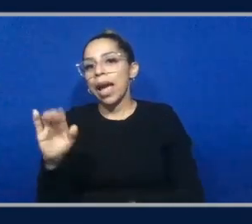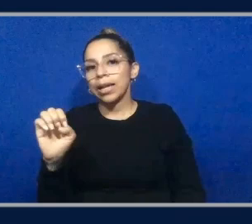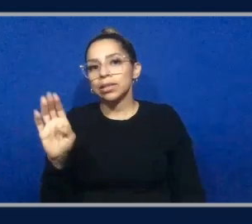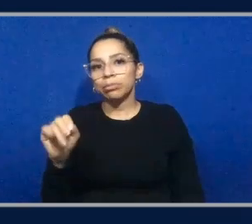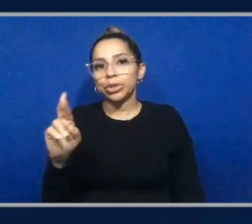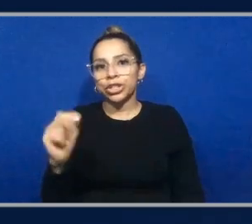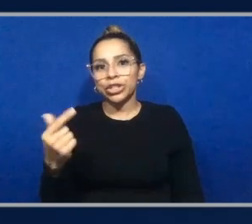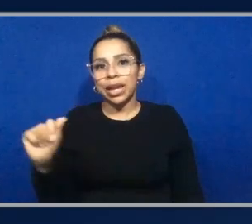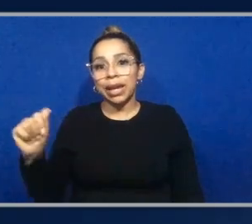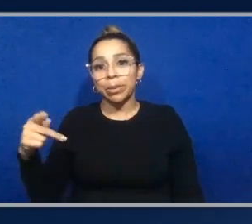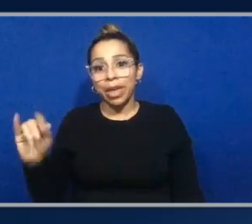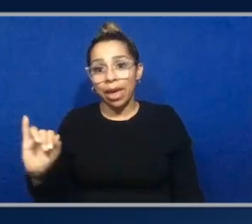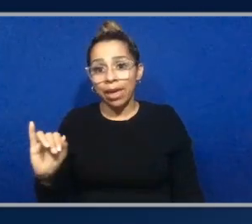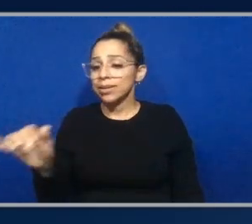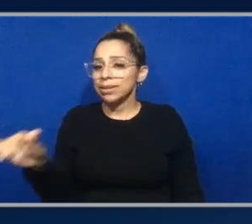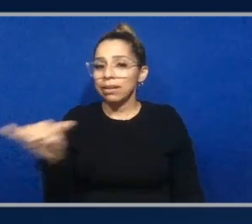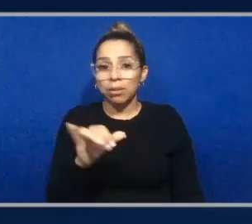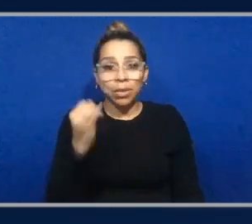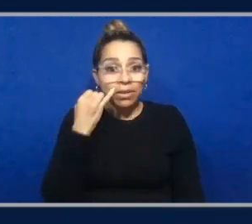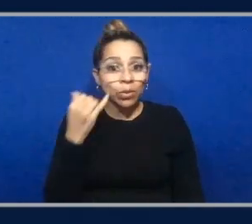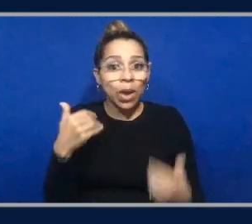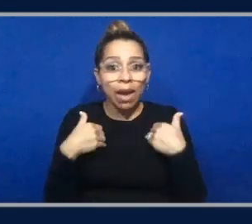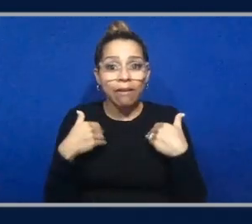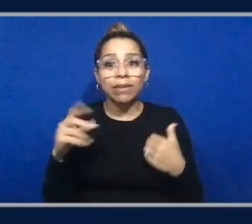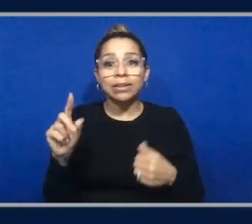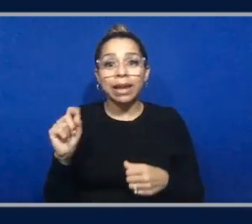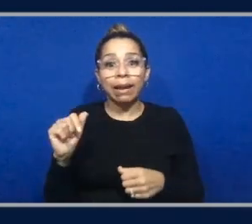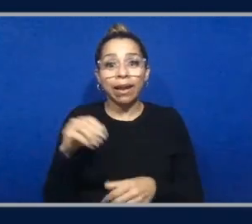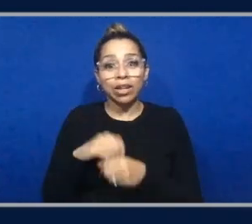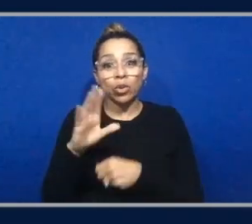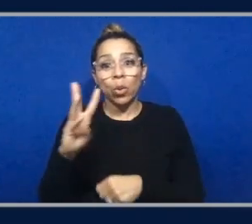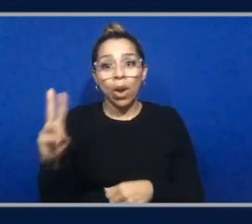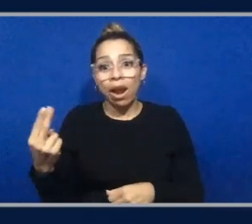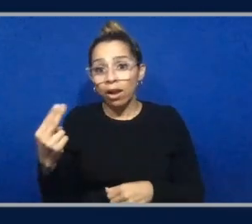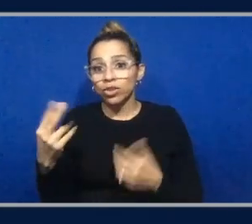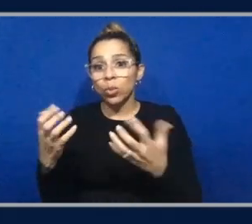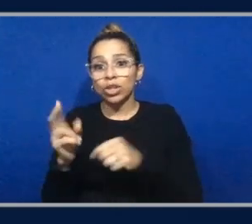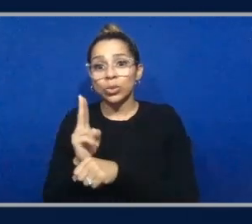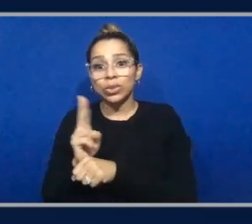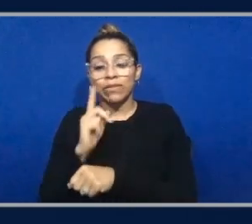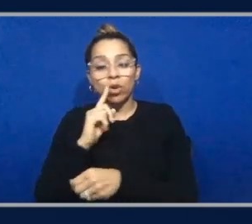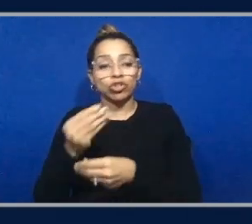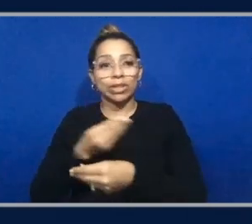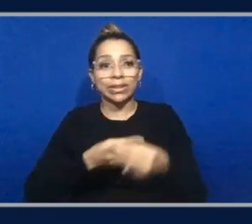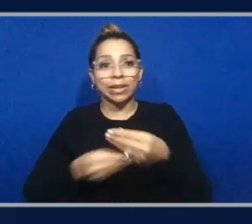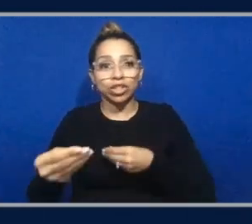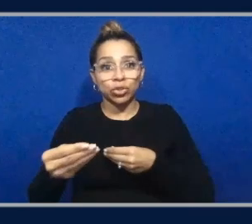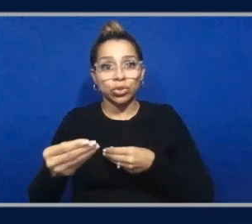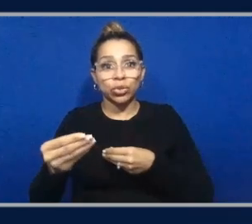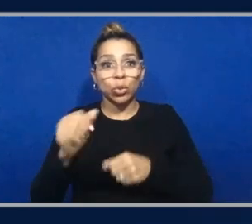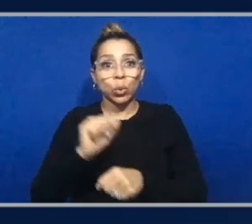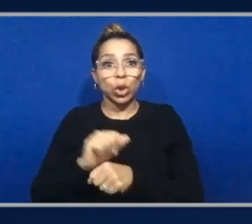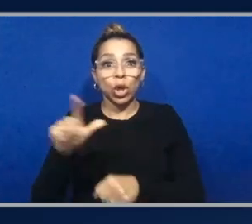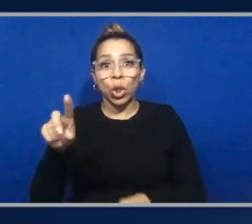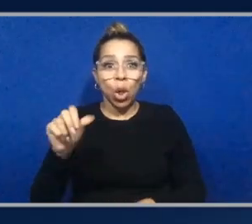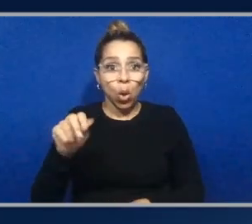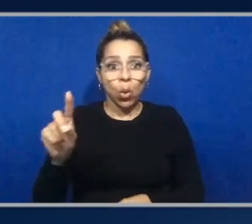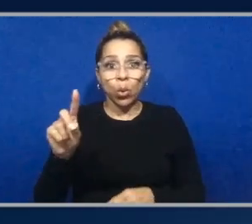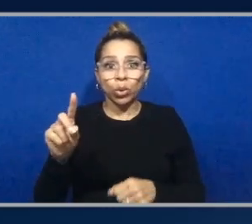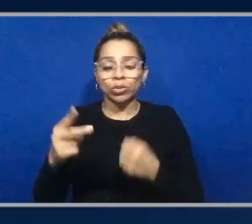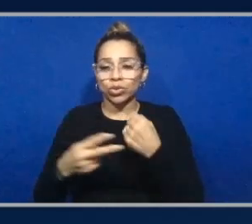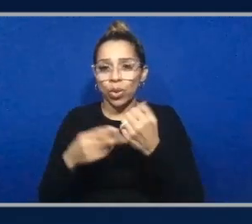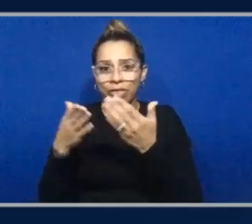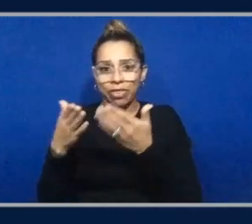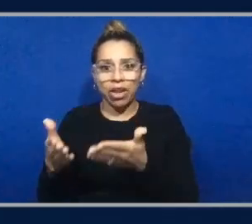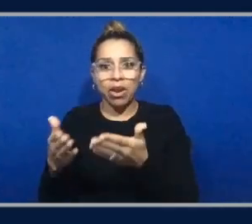your warehouse or you want to use a warehouse storage for transactional workloads, you can store it there and access it from Iceberg as